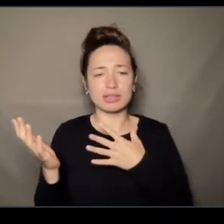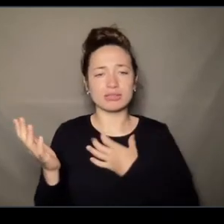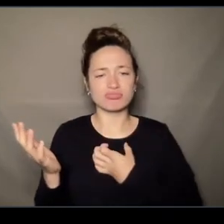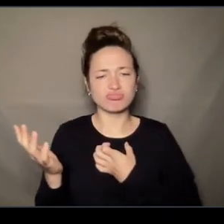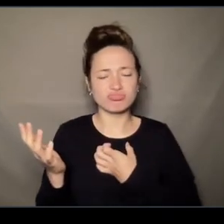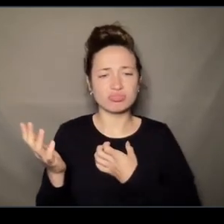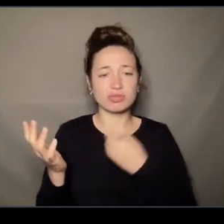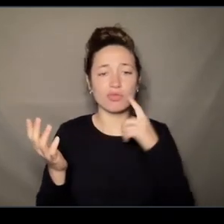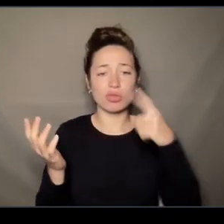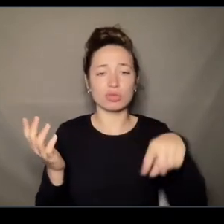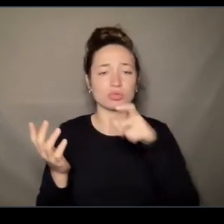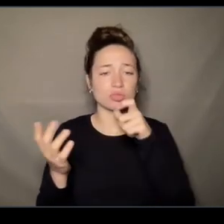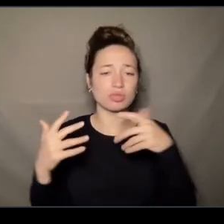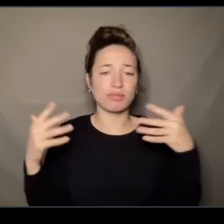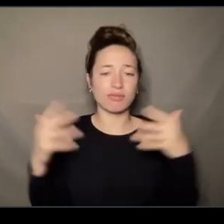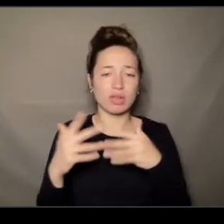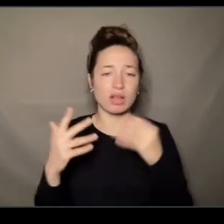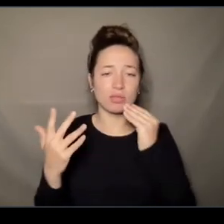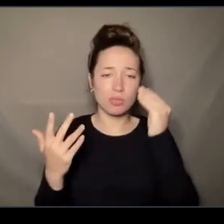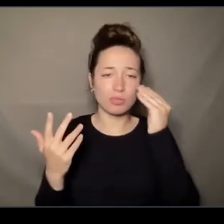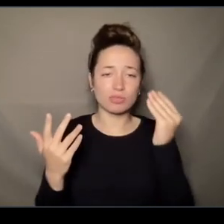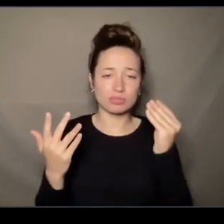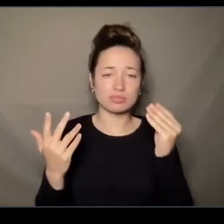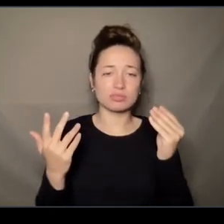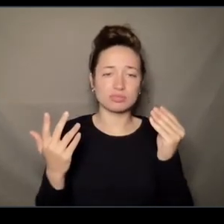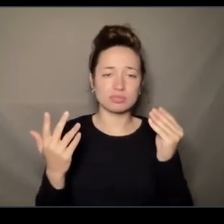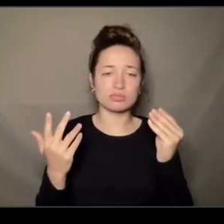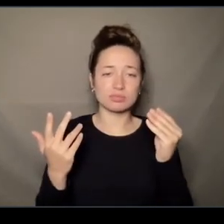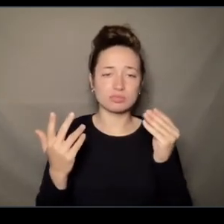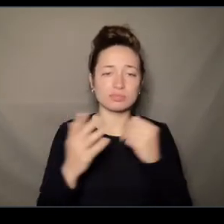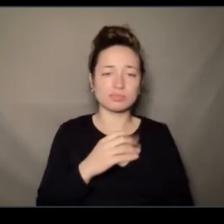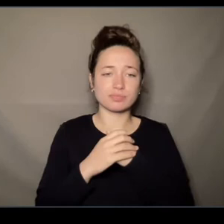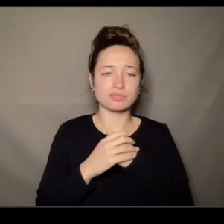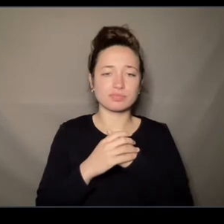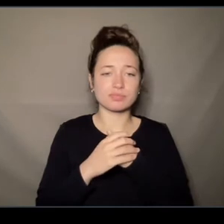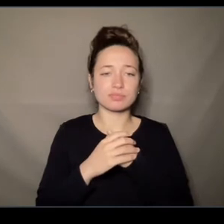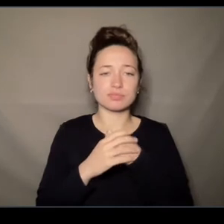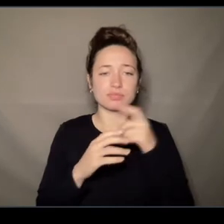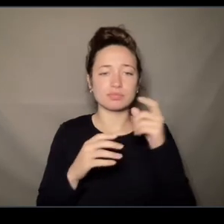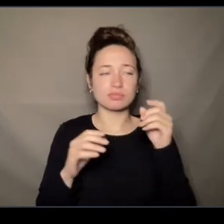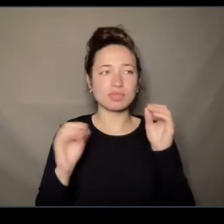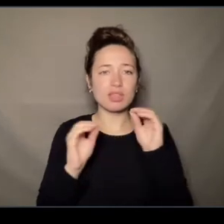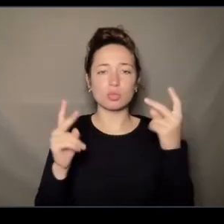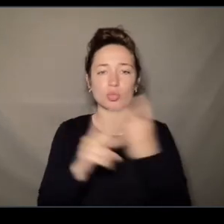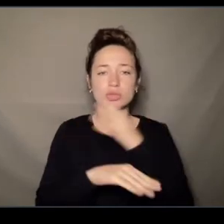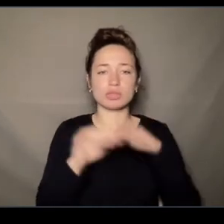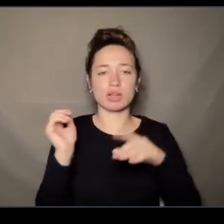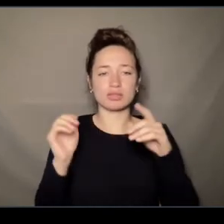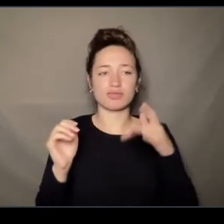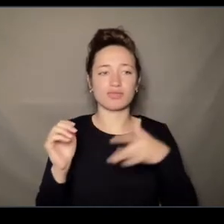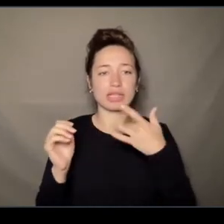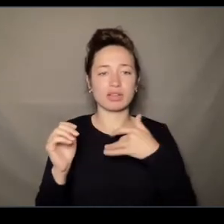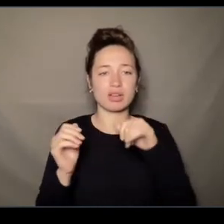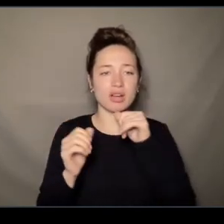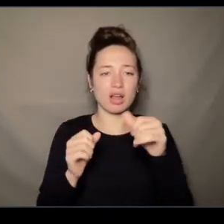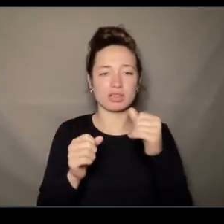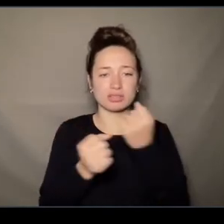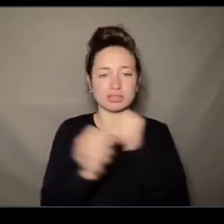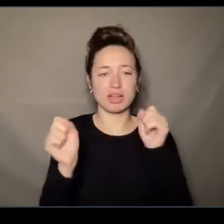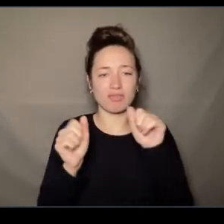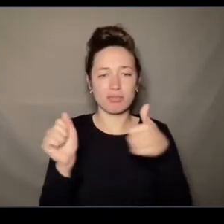But, my heart aches for people who are afraid at home. There has to be nothing worse than not feeling